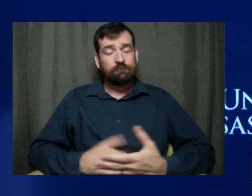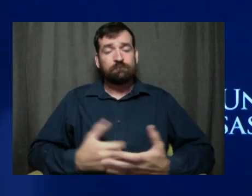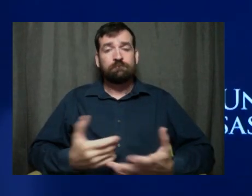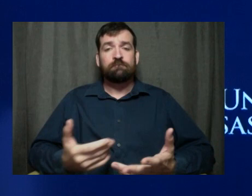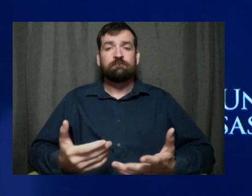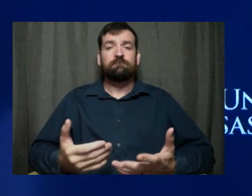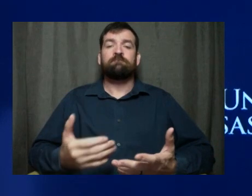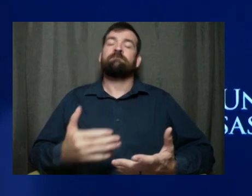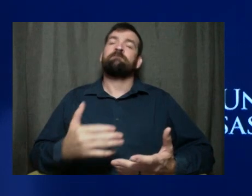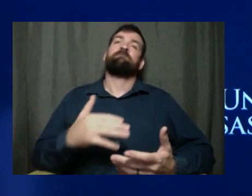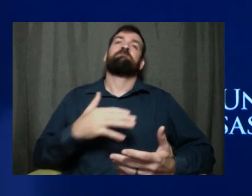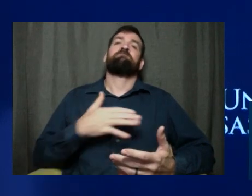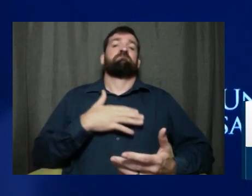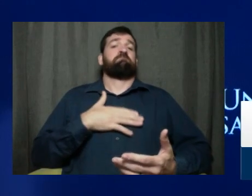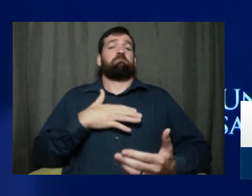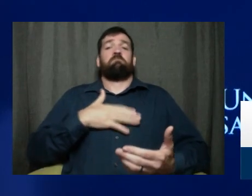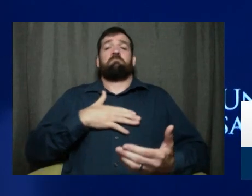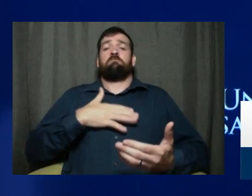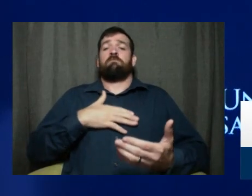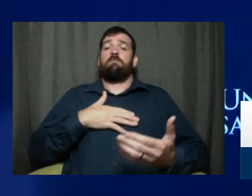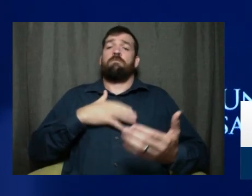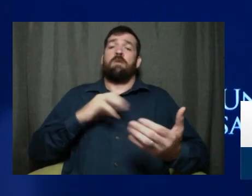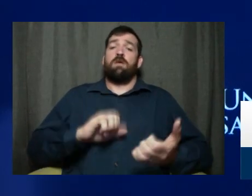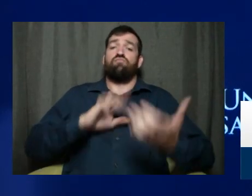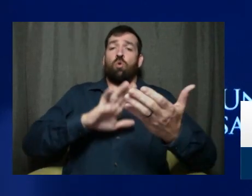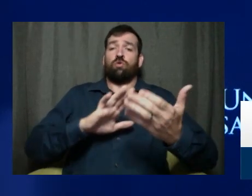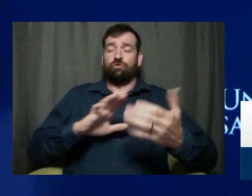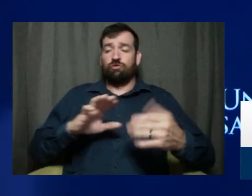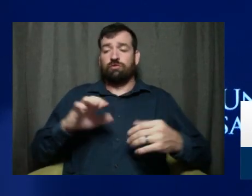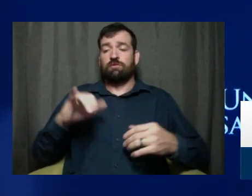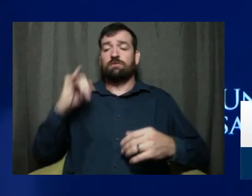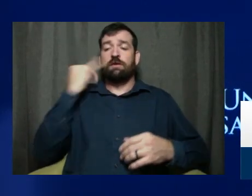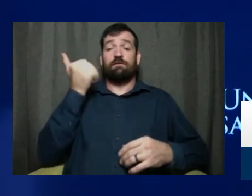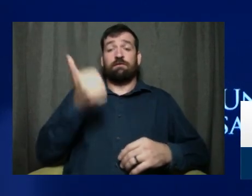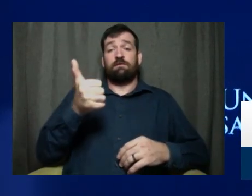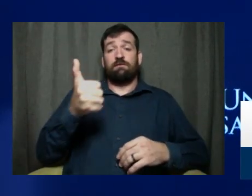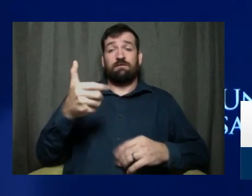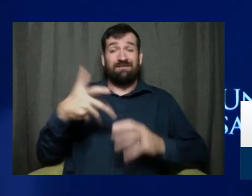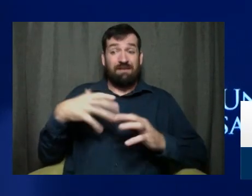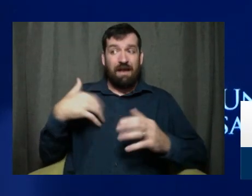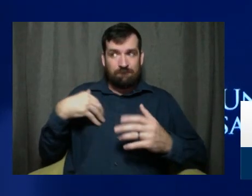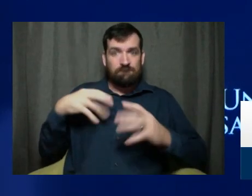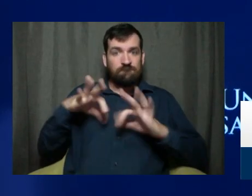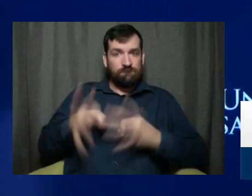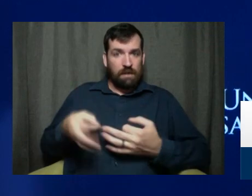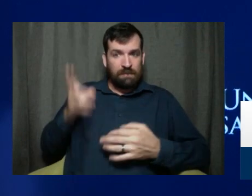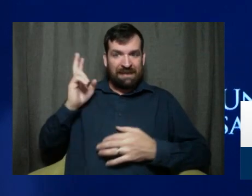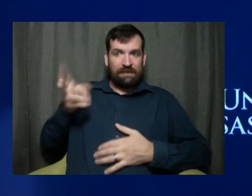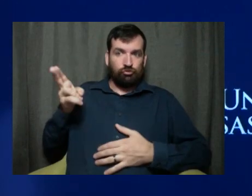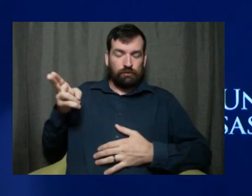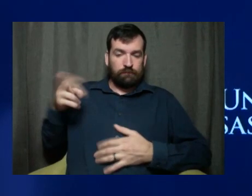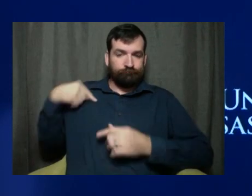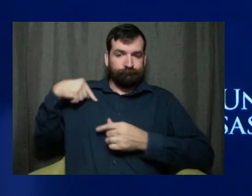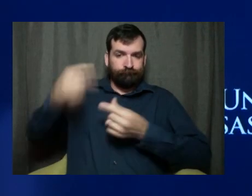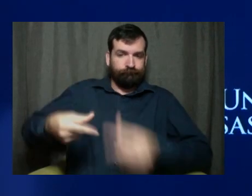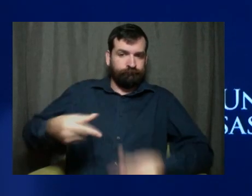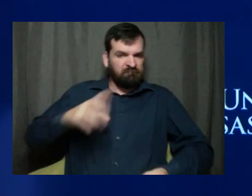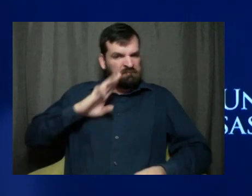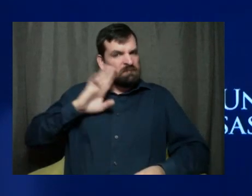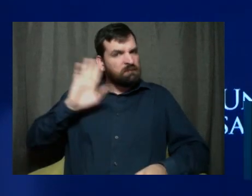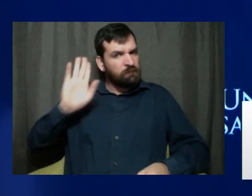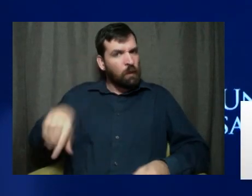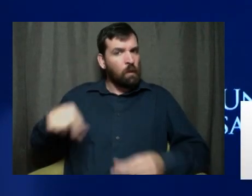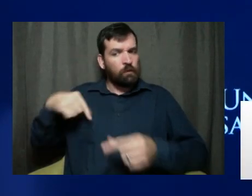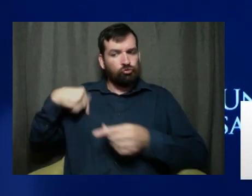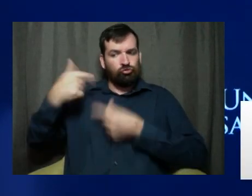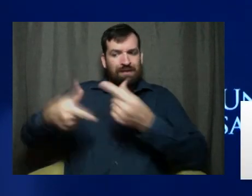My approach to that is, if you have a family history that you're aware of something, and you know that there's a genetic component to whatever